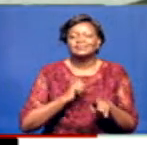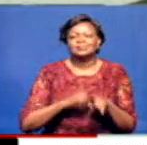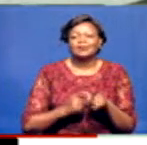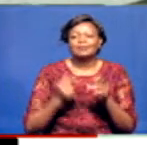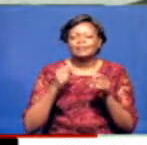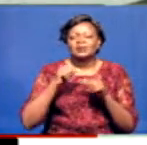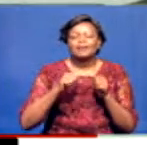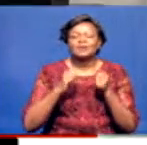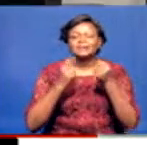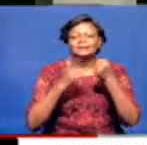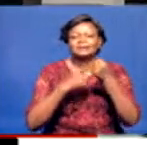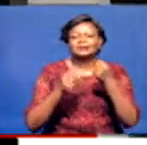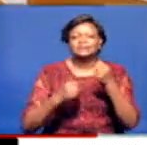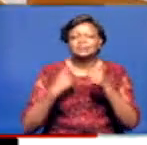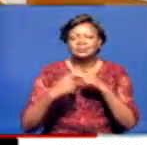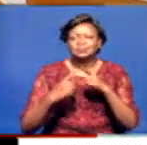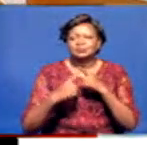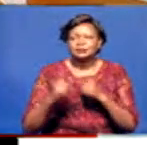16 years.